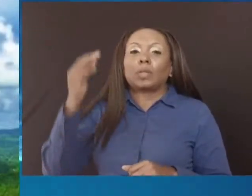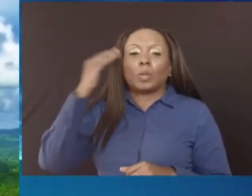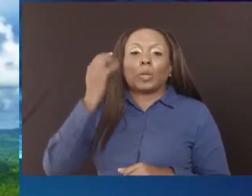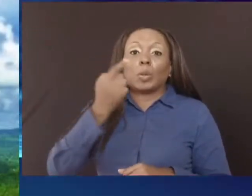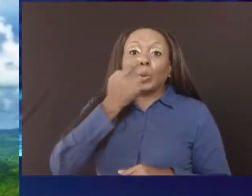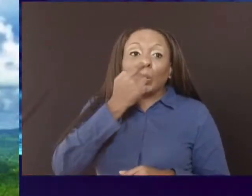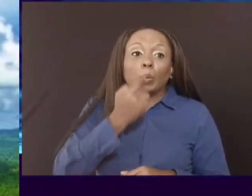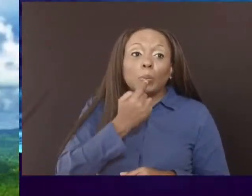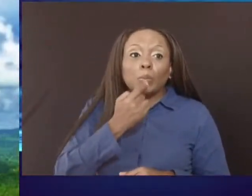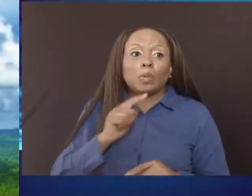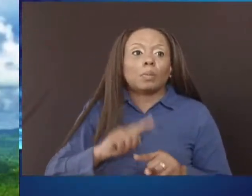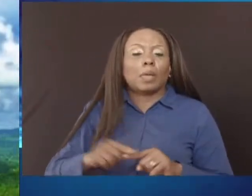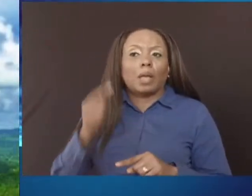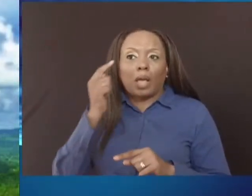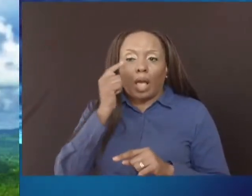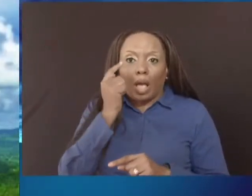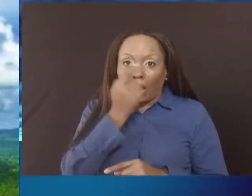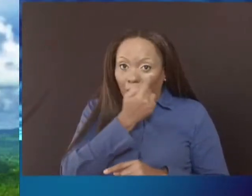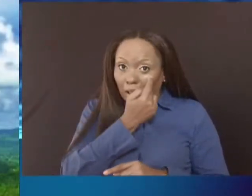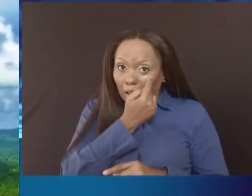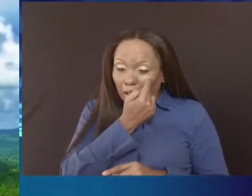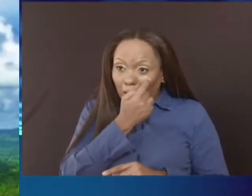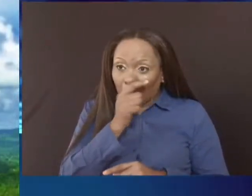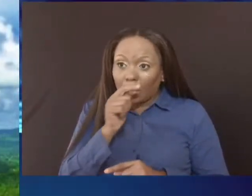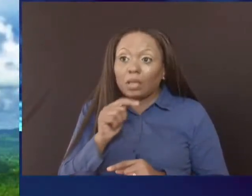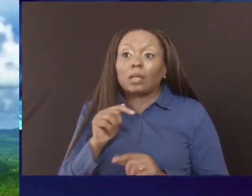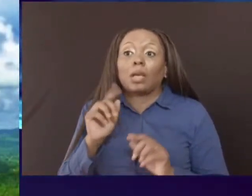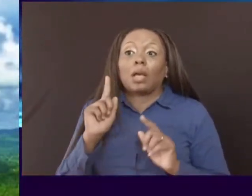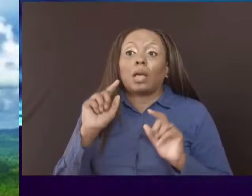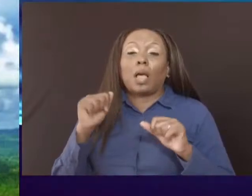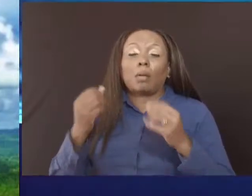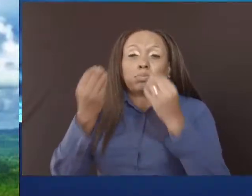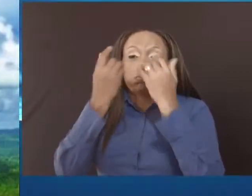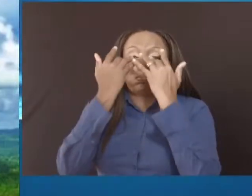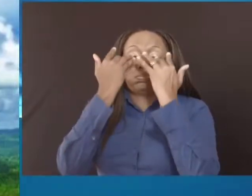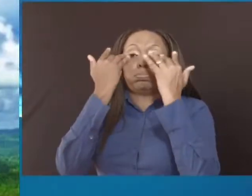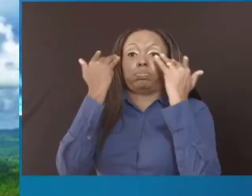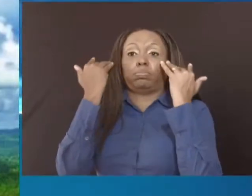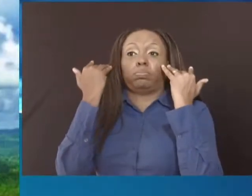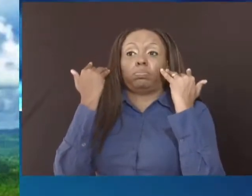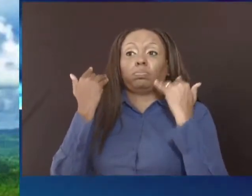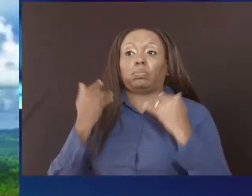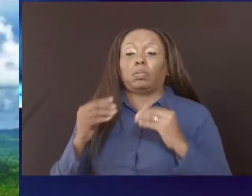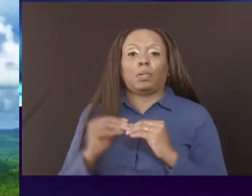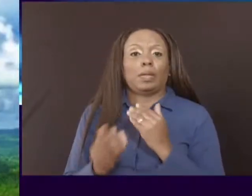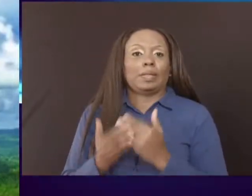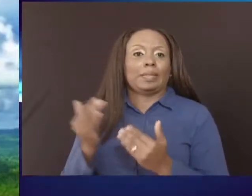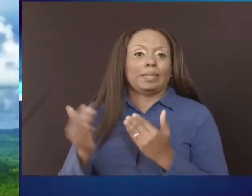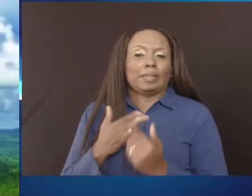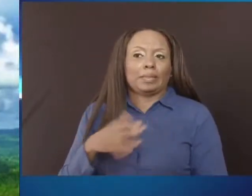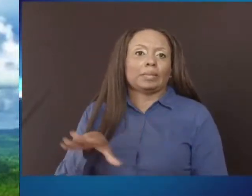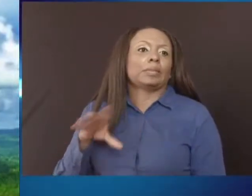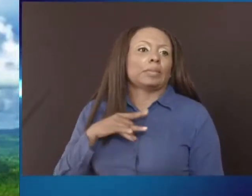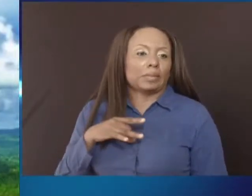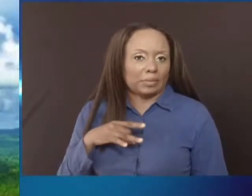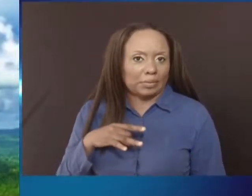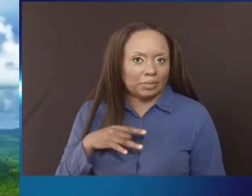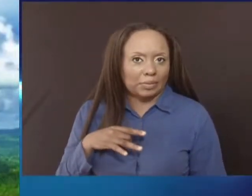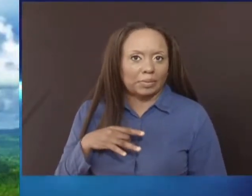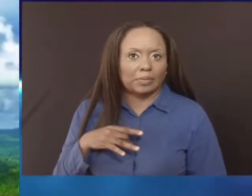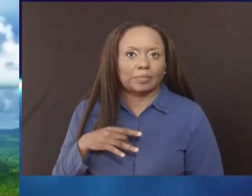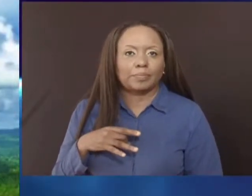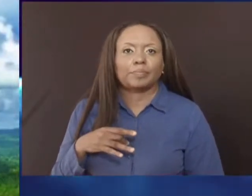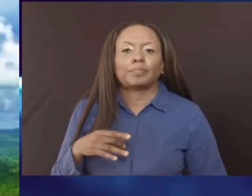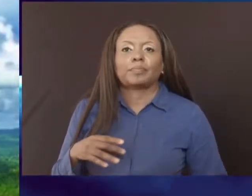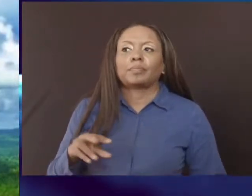but remember the eyes can be a potential exposure point. Then it is a lot easier for you to get infected. So what does that mean?